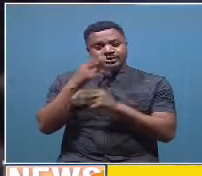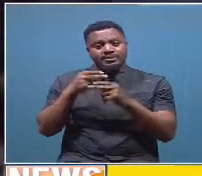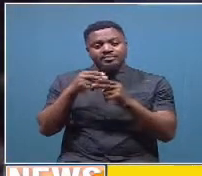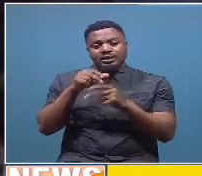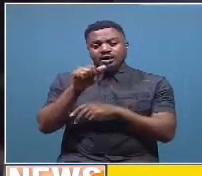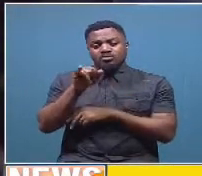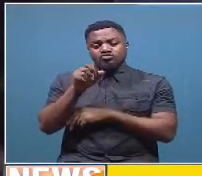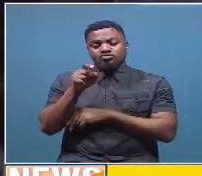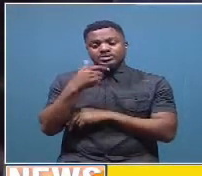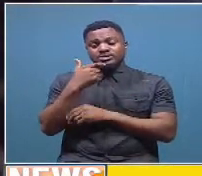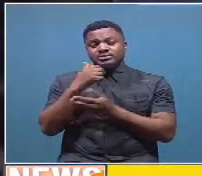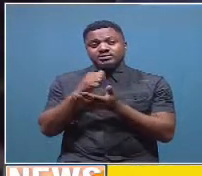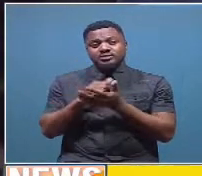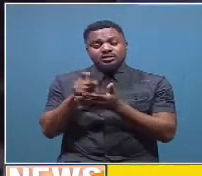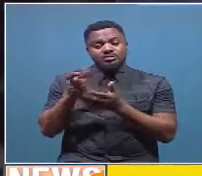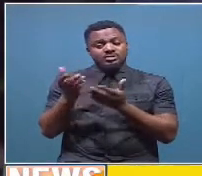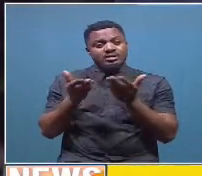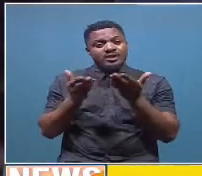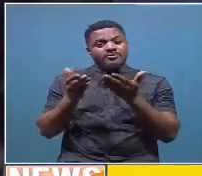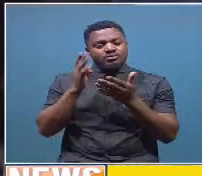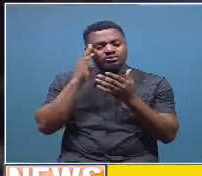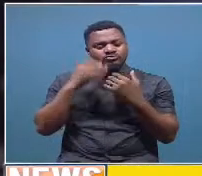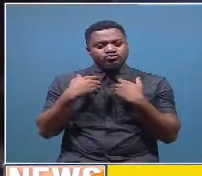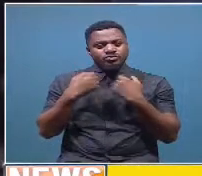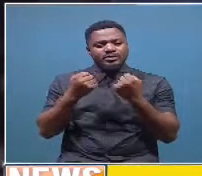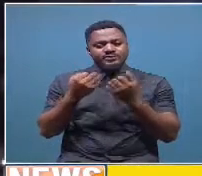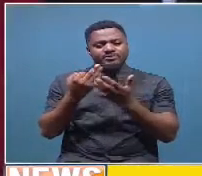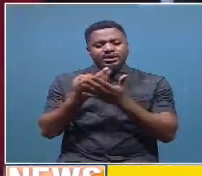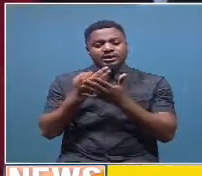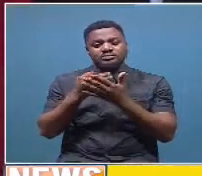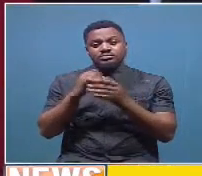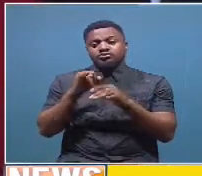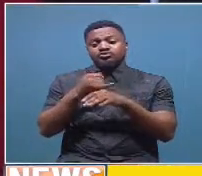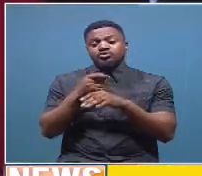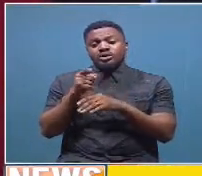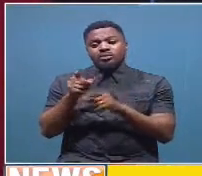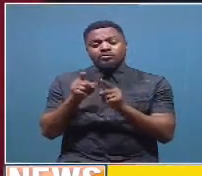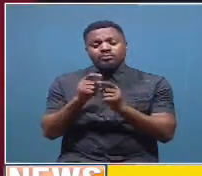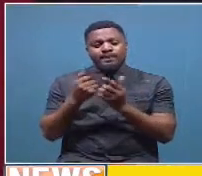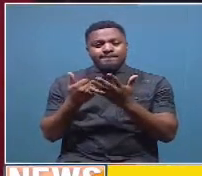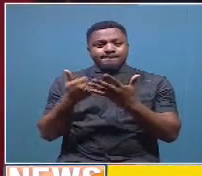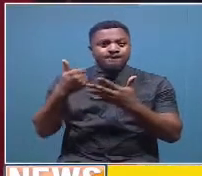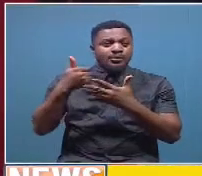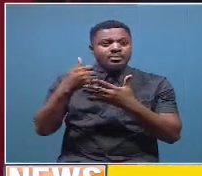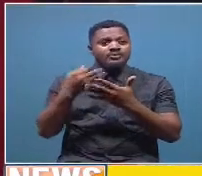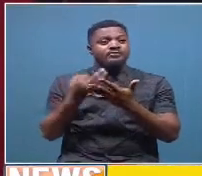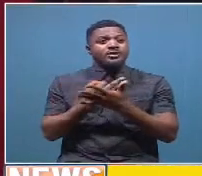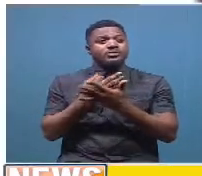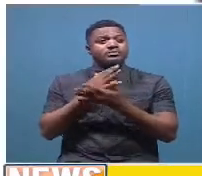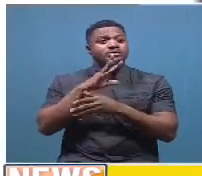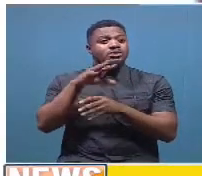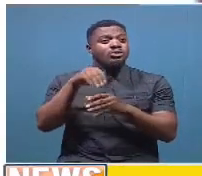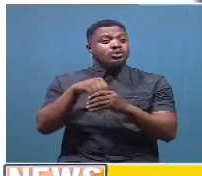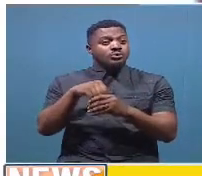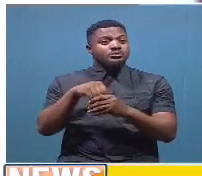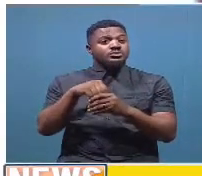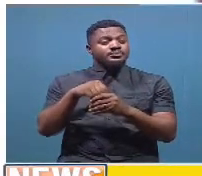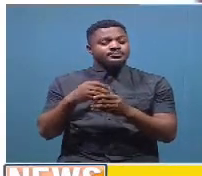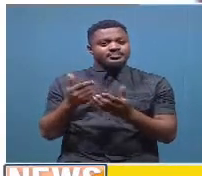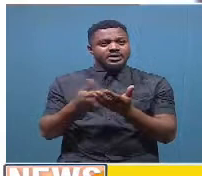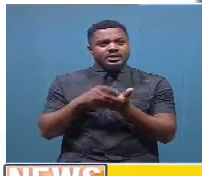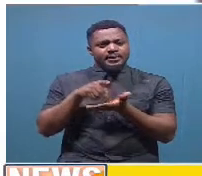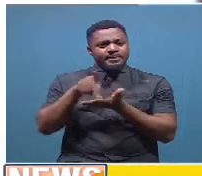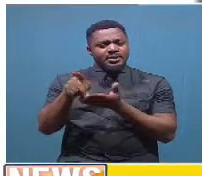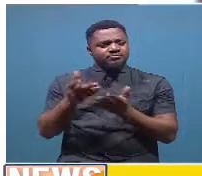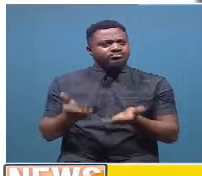Achihesi, said this service is to strengthen the financial institution and promote financial inclusion. Ghana Pay